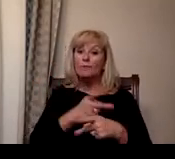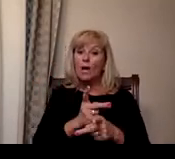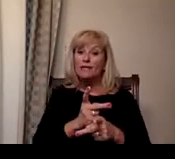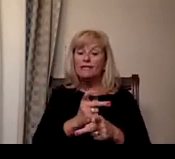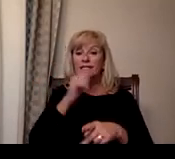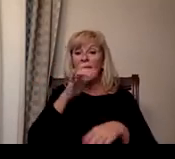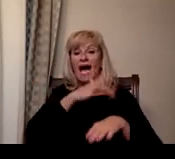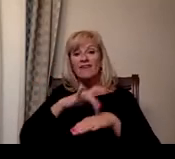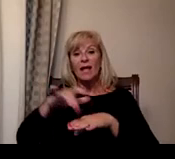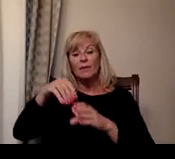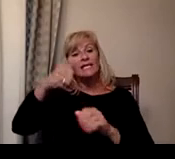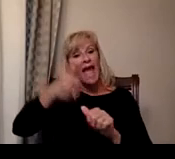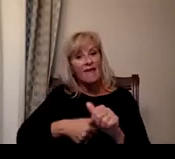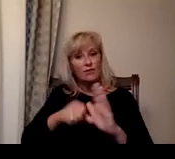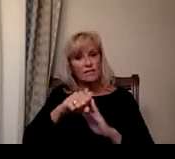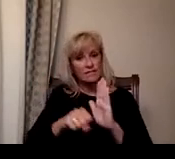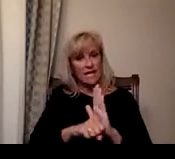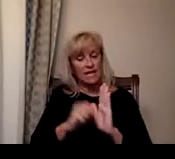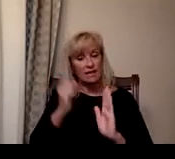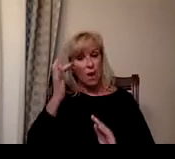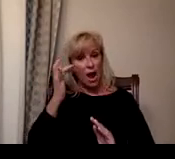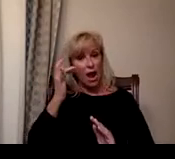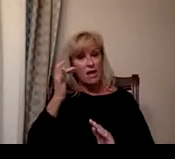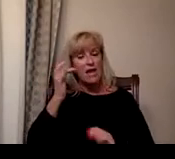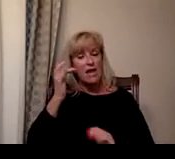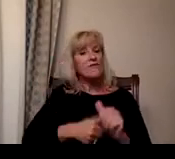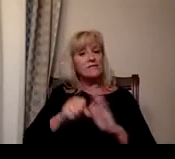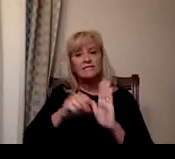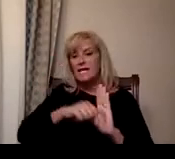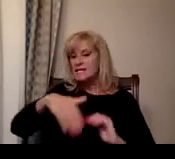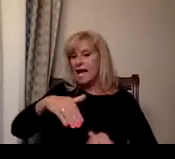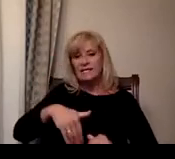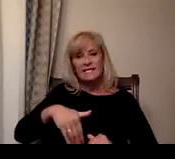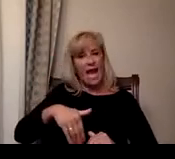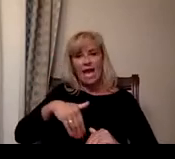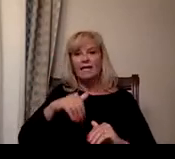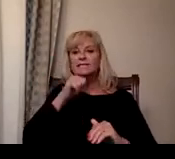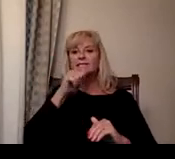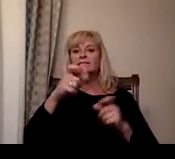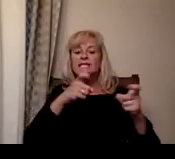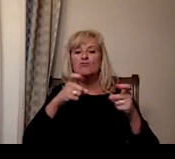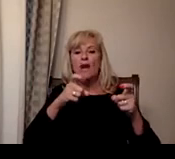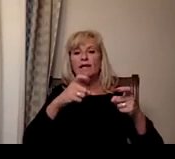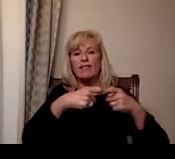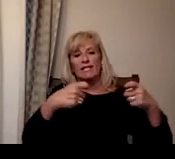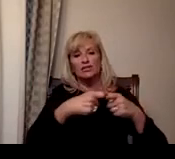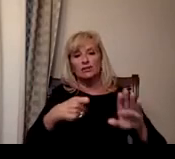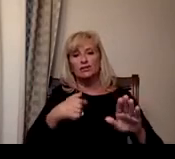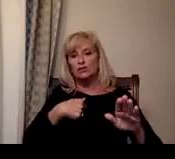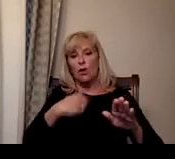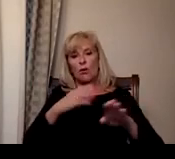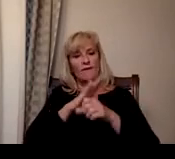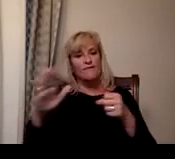not available in every state because every state is not deregulated. So just in full transparency,